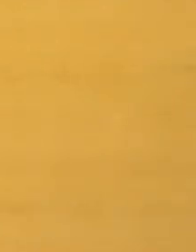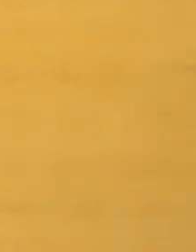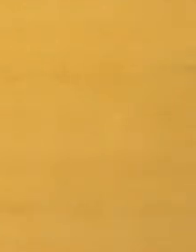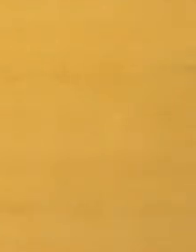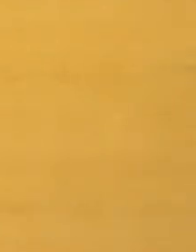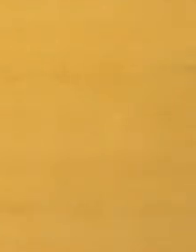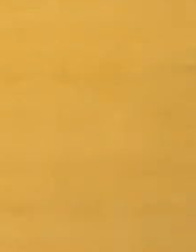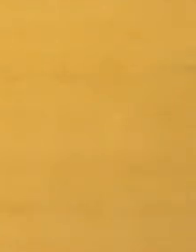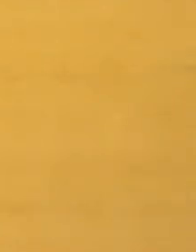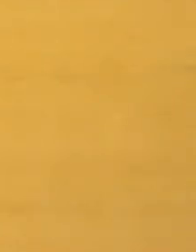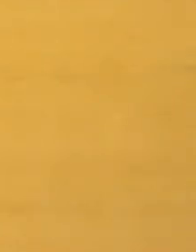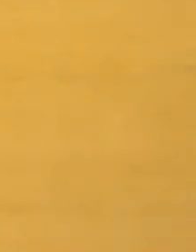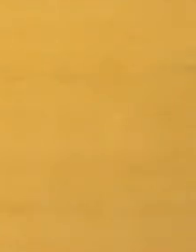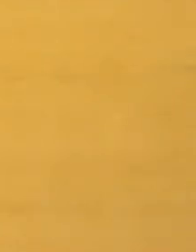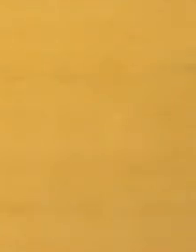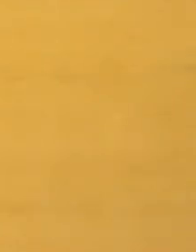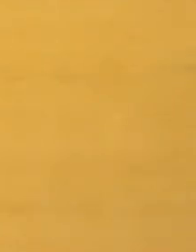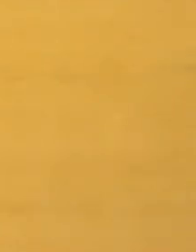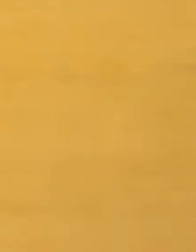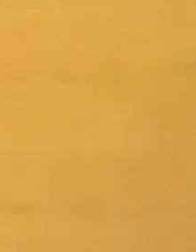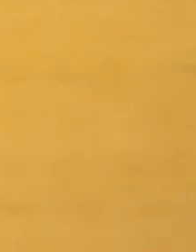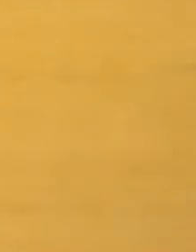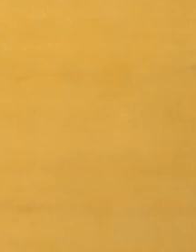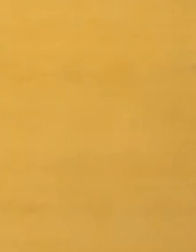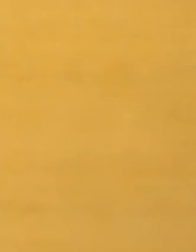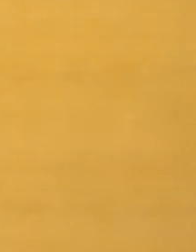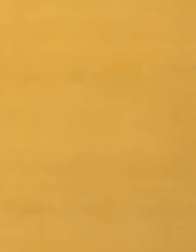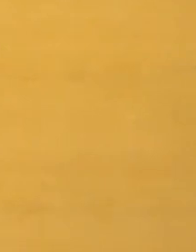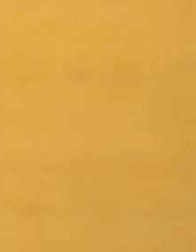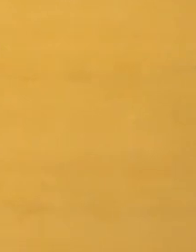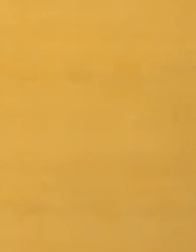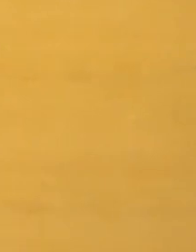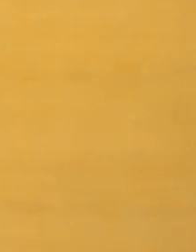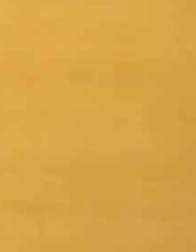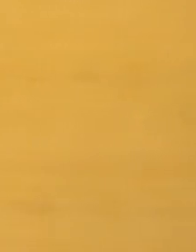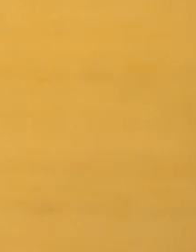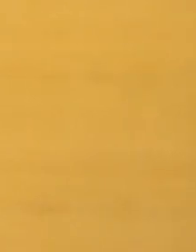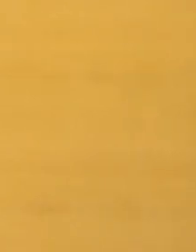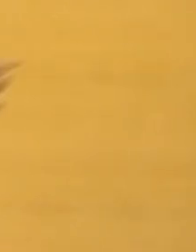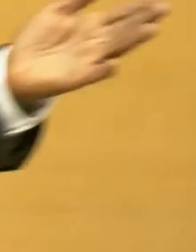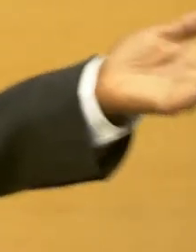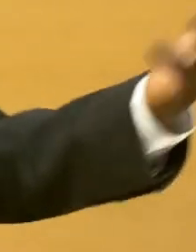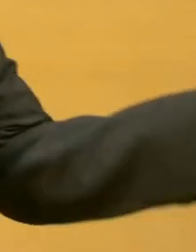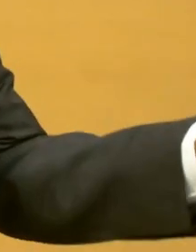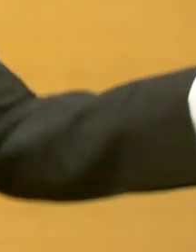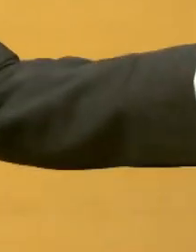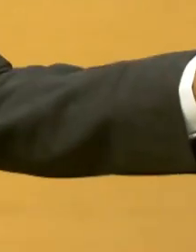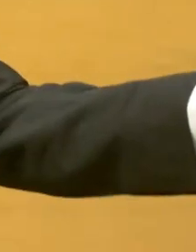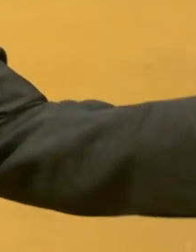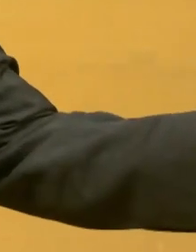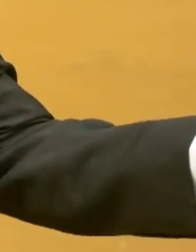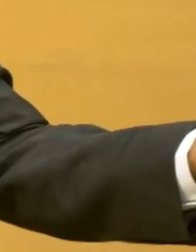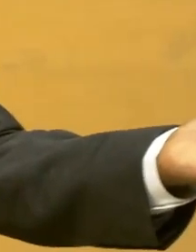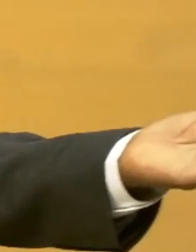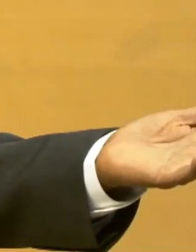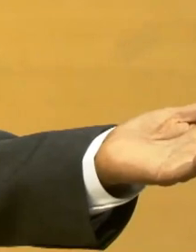I'm worshiping my God. I said, this is your God? A pot turned upside down? He said, yes. I said, okay, see what